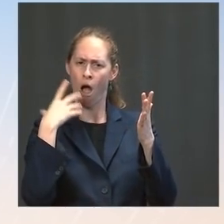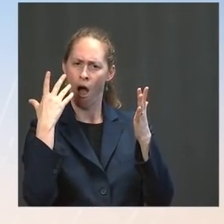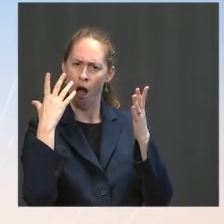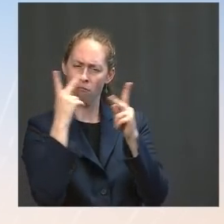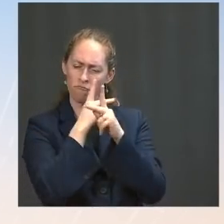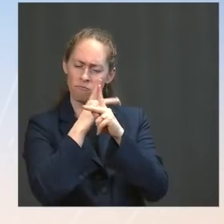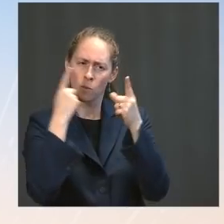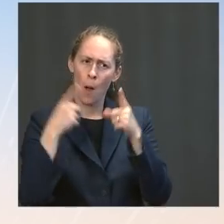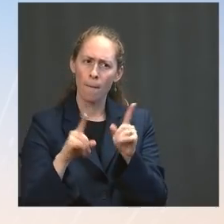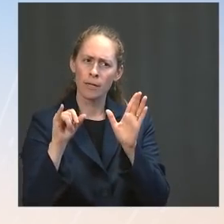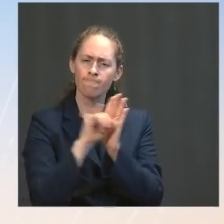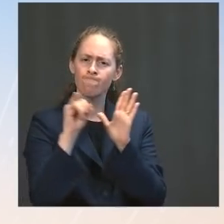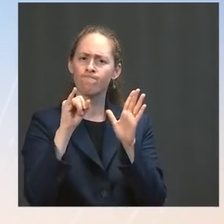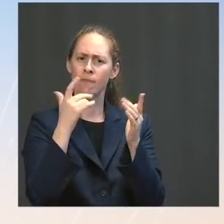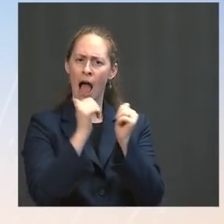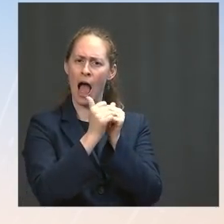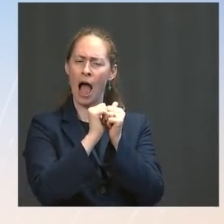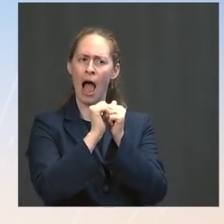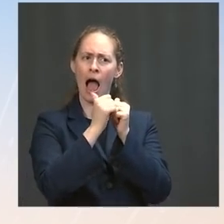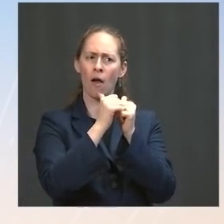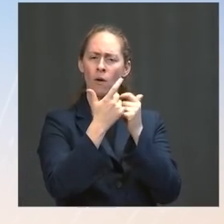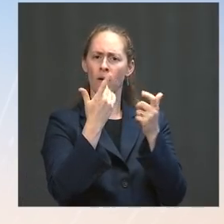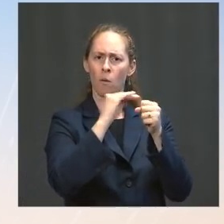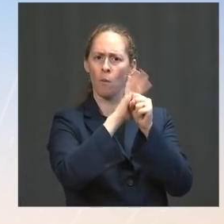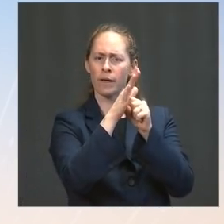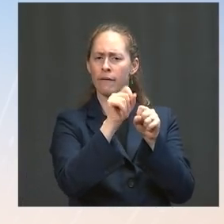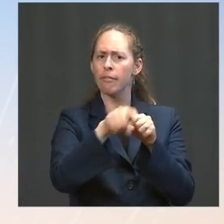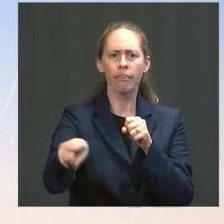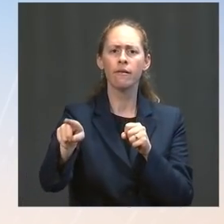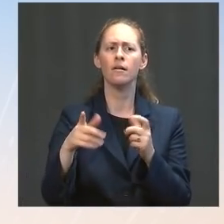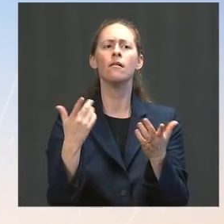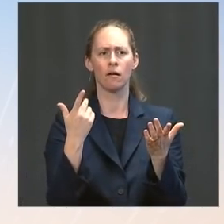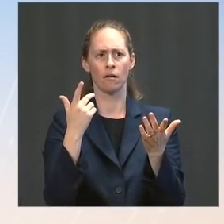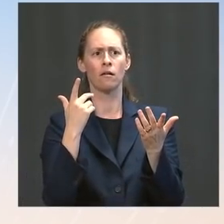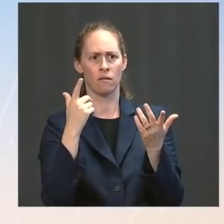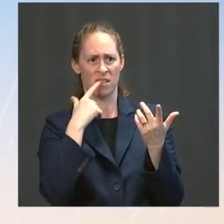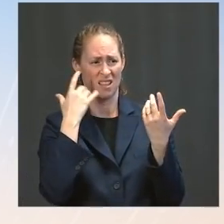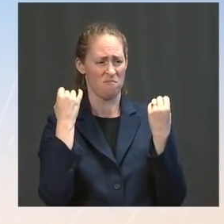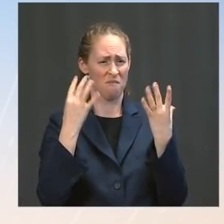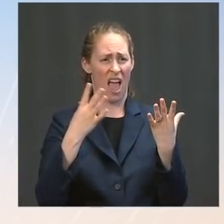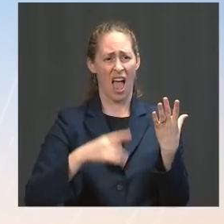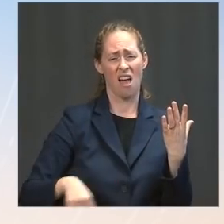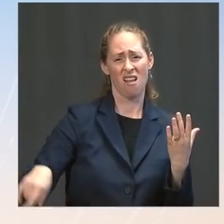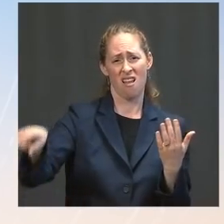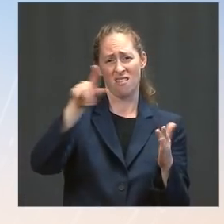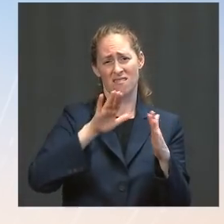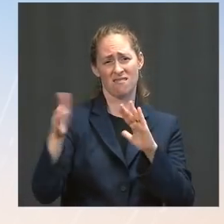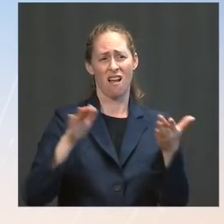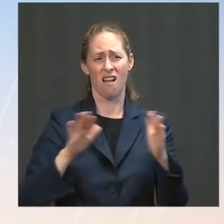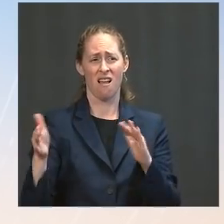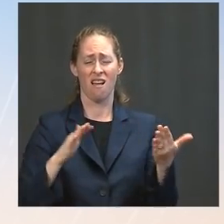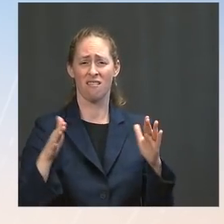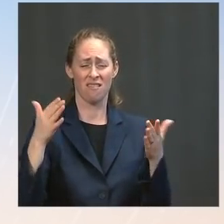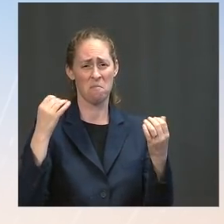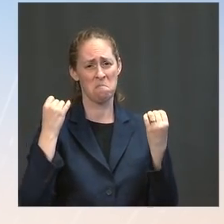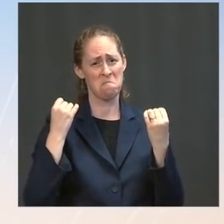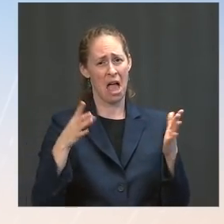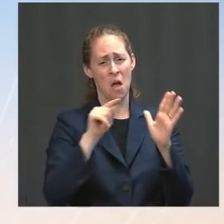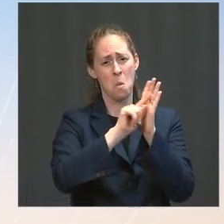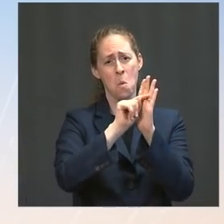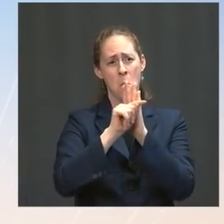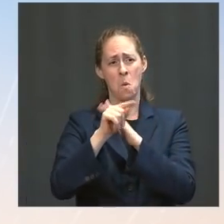Well, again, we are in direct contact with people who are departing and evacuating from Afghanistan, whether they are SIVs, whether they are eligible